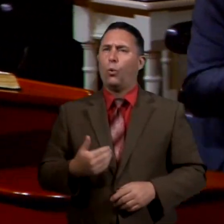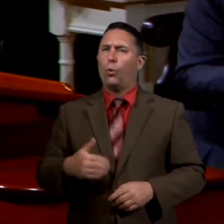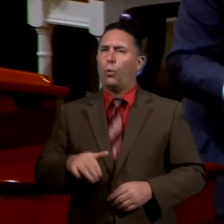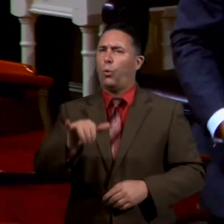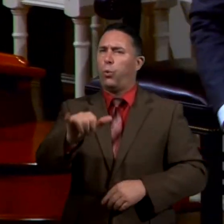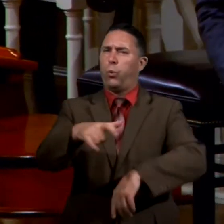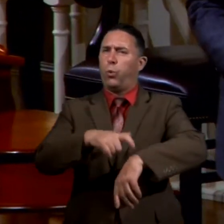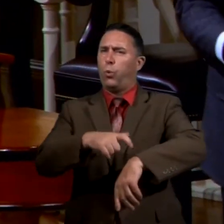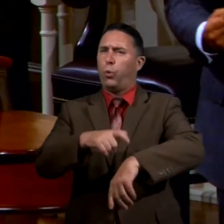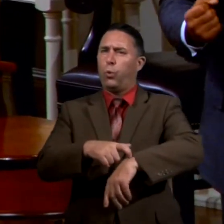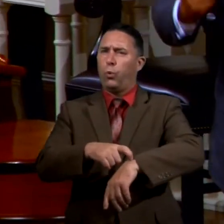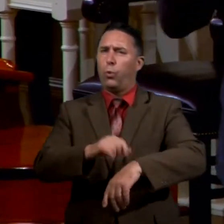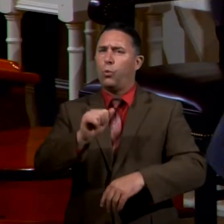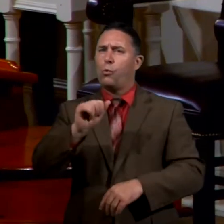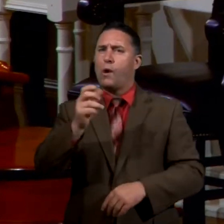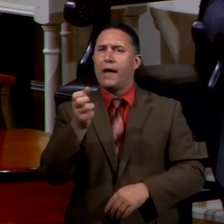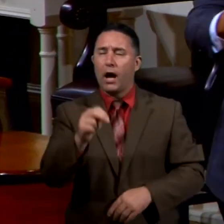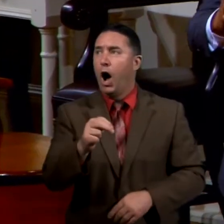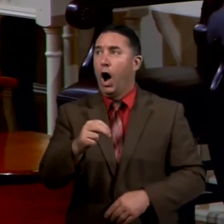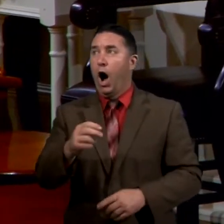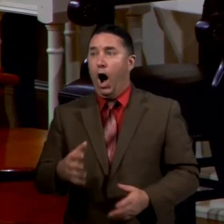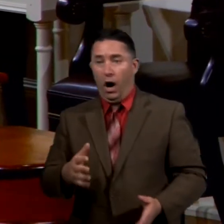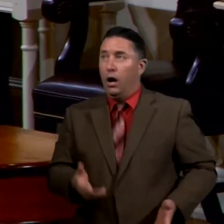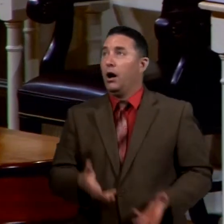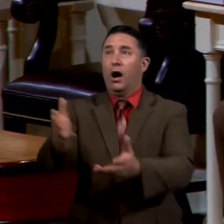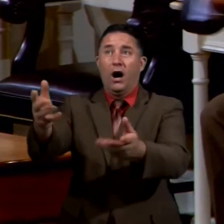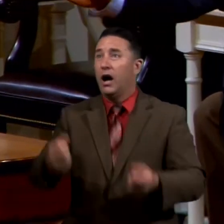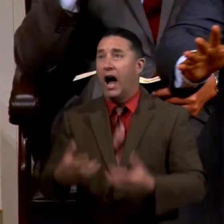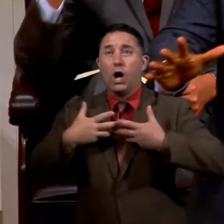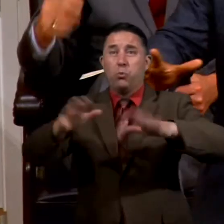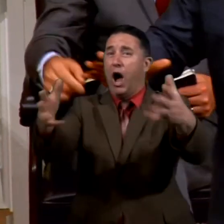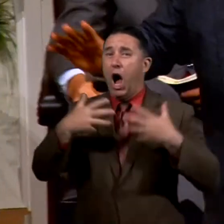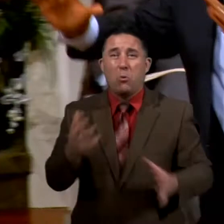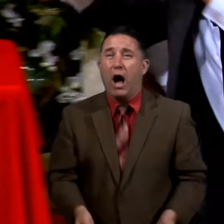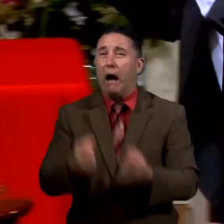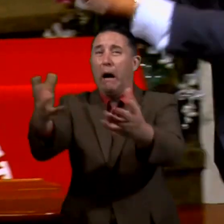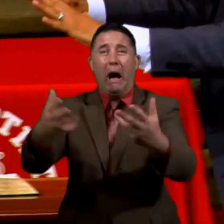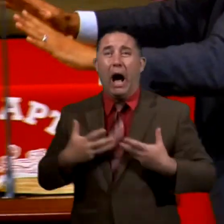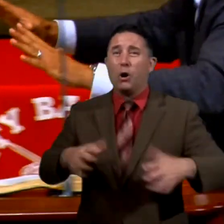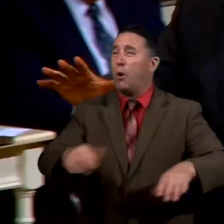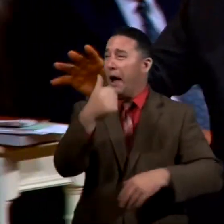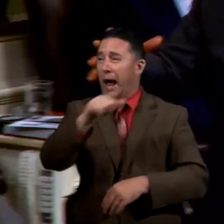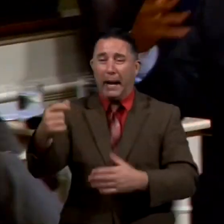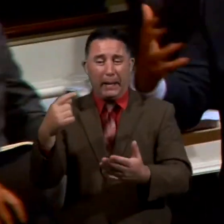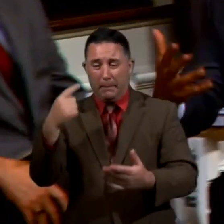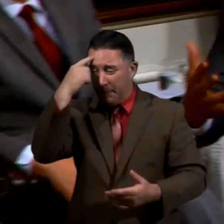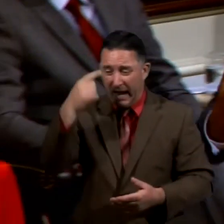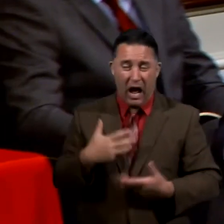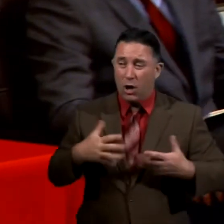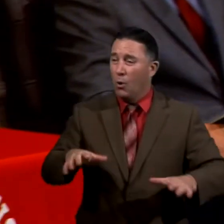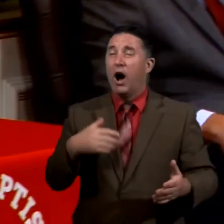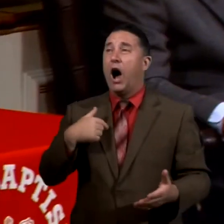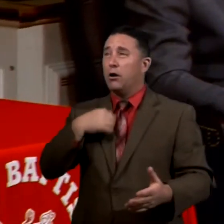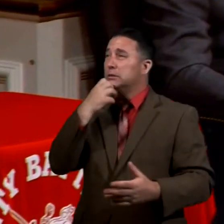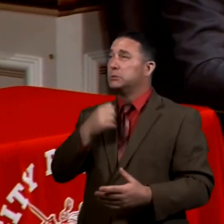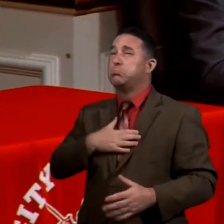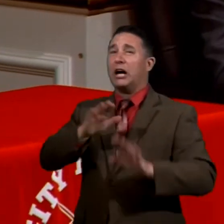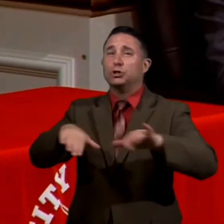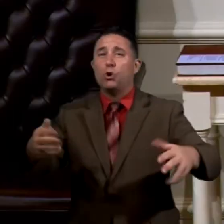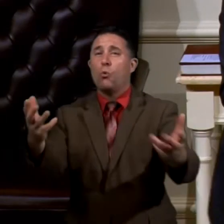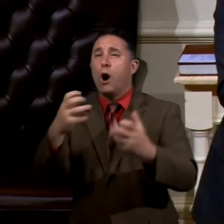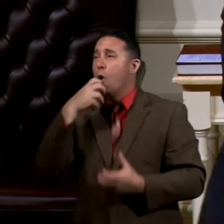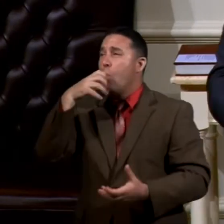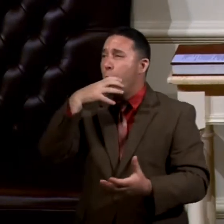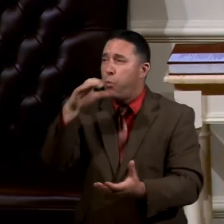at that moment he was wishing, I give it back. Can you take it back? I don't want any of it. I don't want one penny of it. I'd rather have my kids. I'd rather have